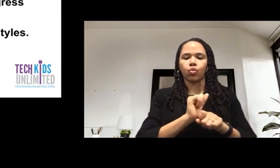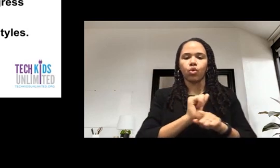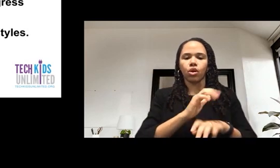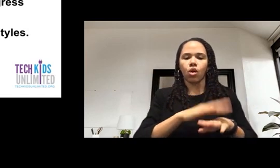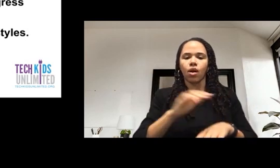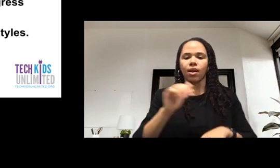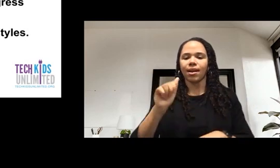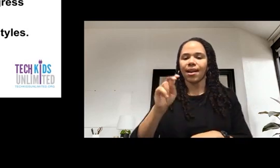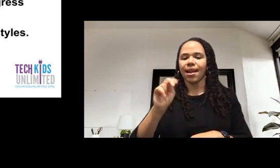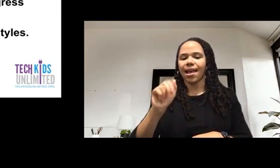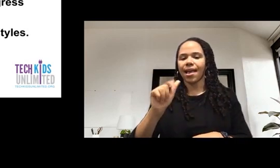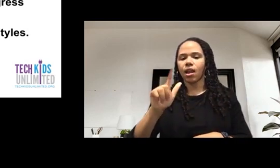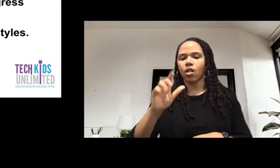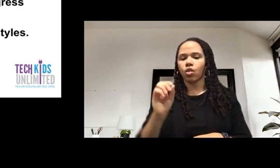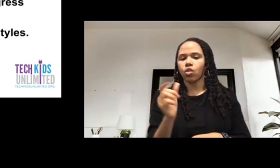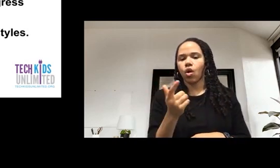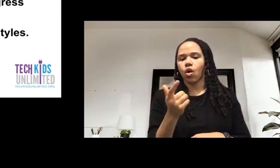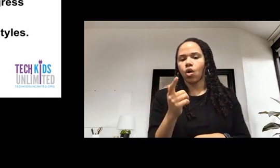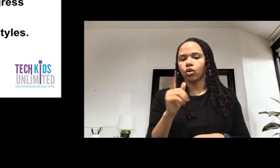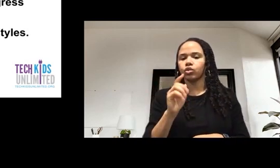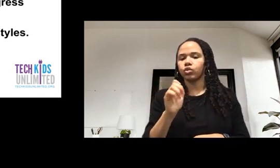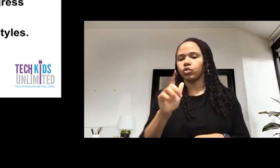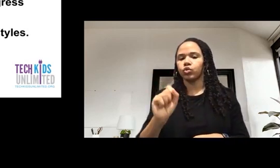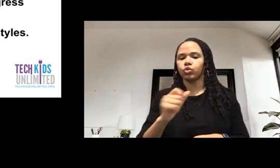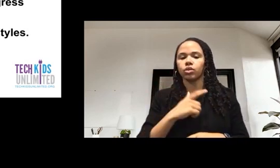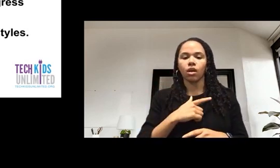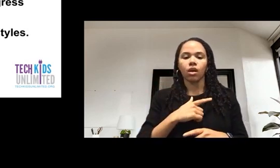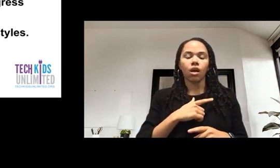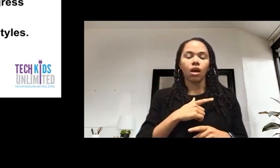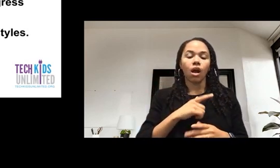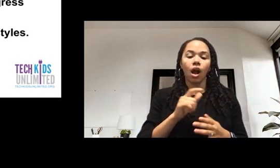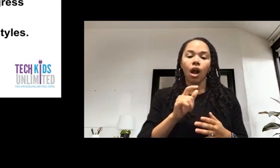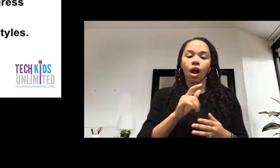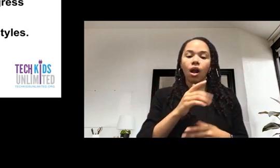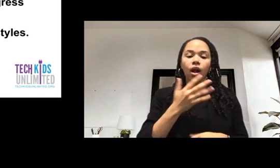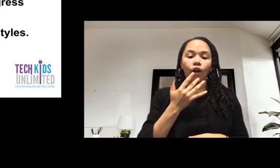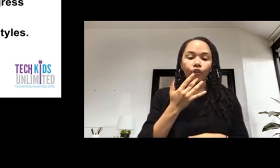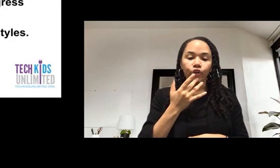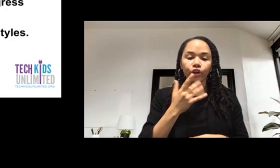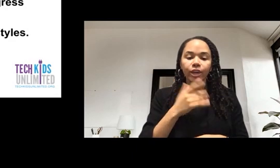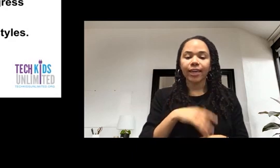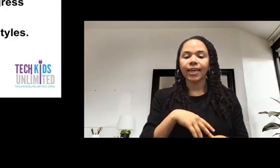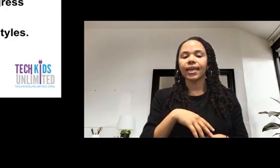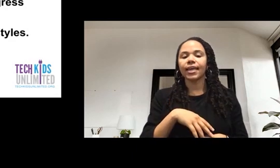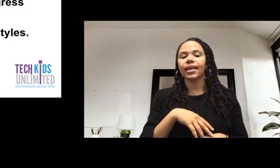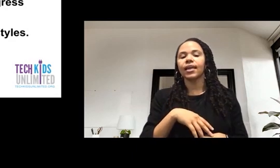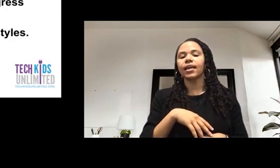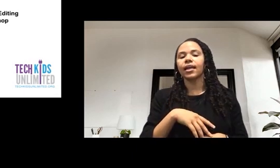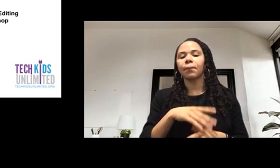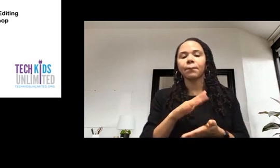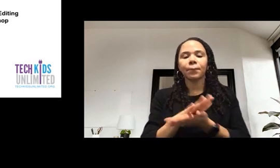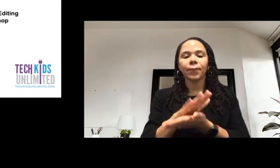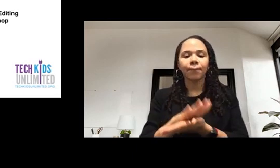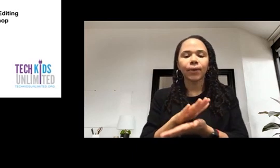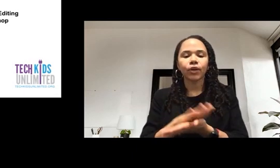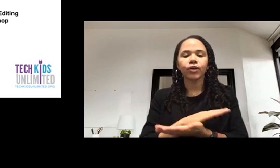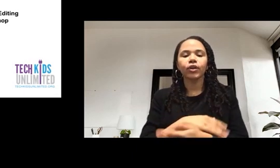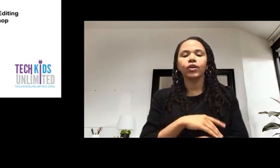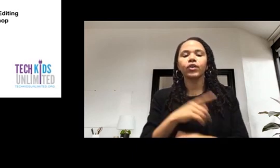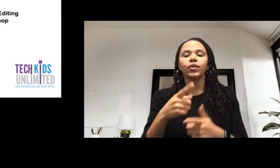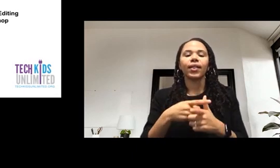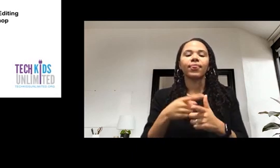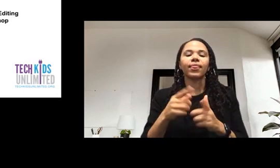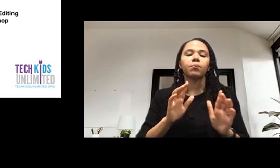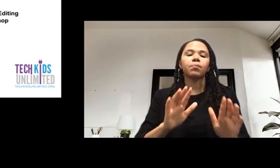like paper and, coloring even, and then push them, onto the harder work in our